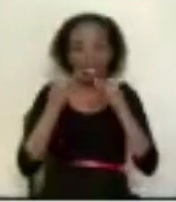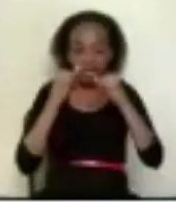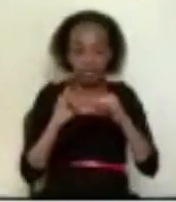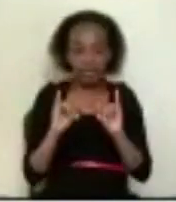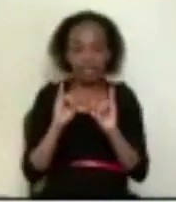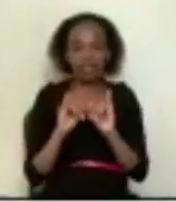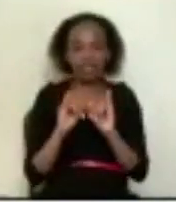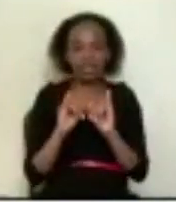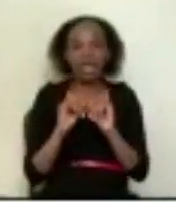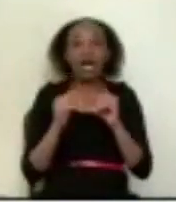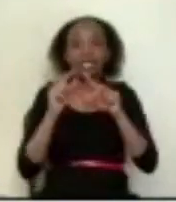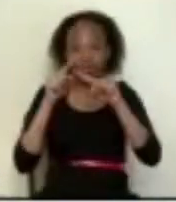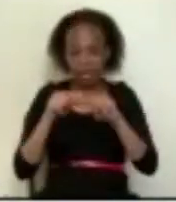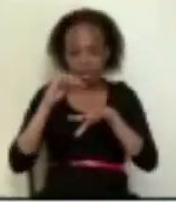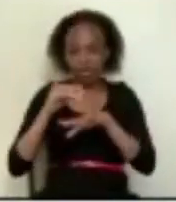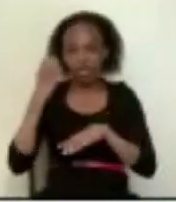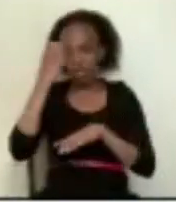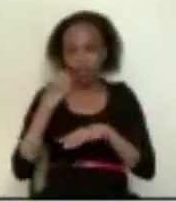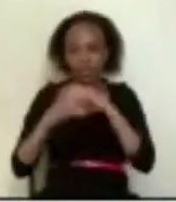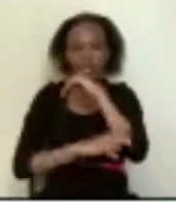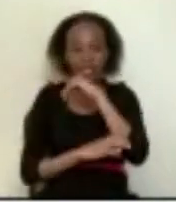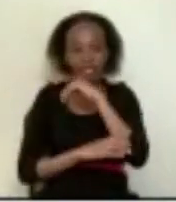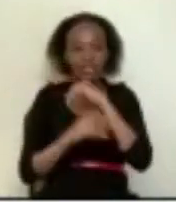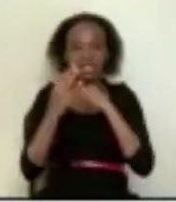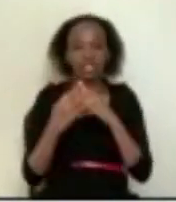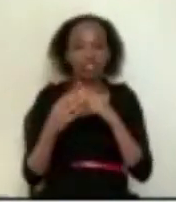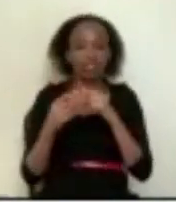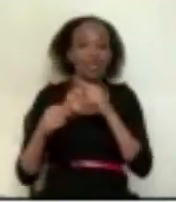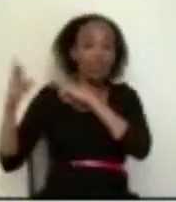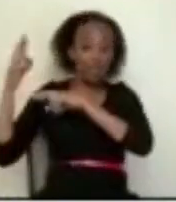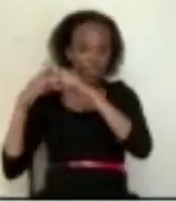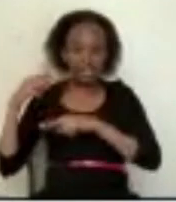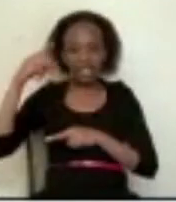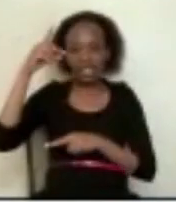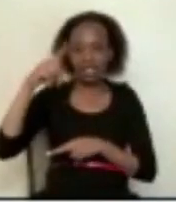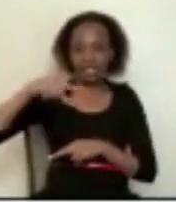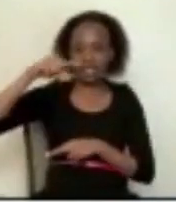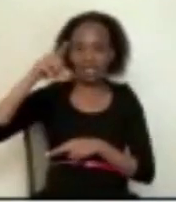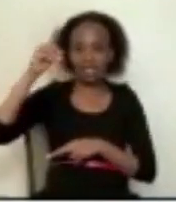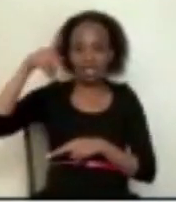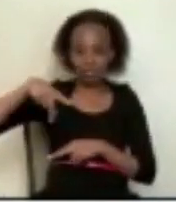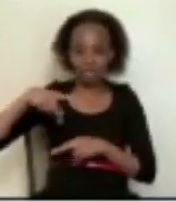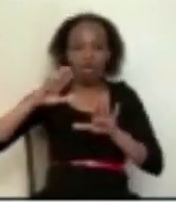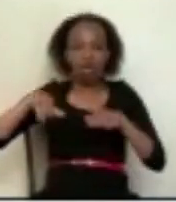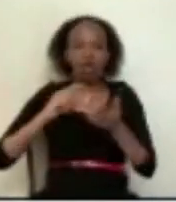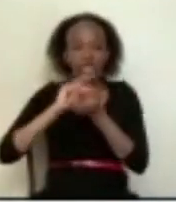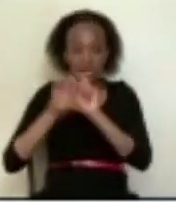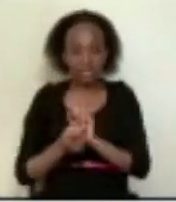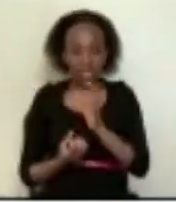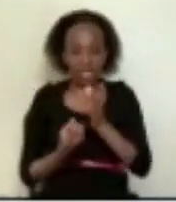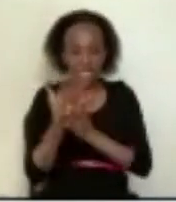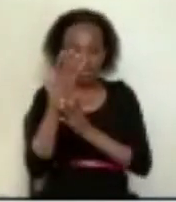with European countries. And if they're going to revise their GDP numbers or revise their inflation figures